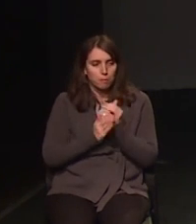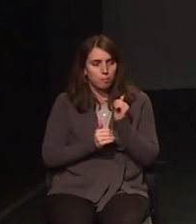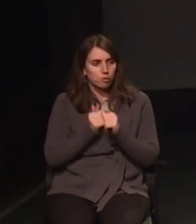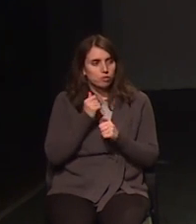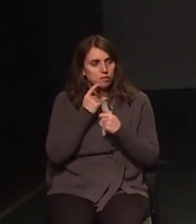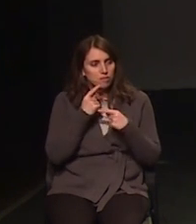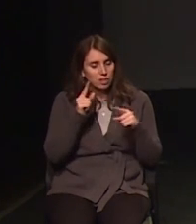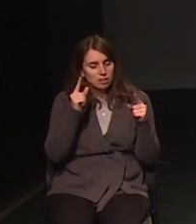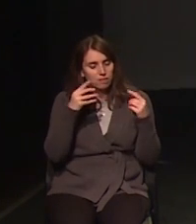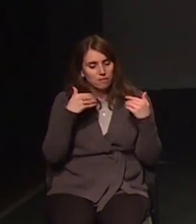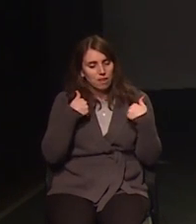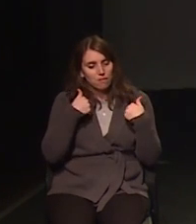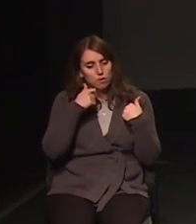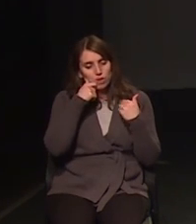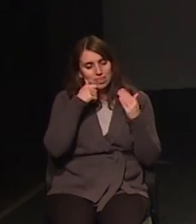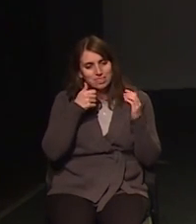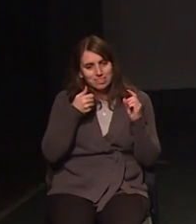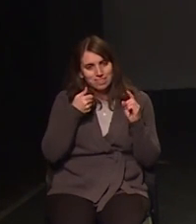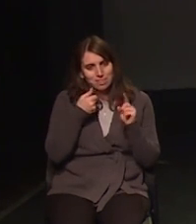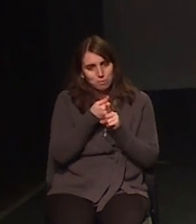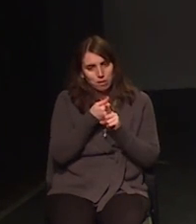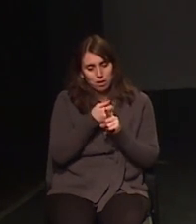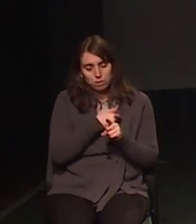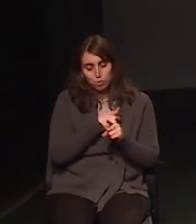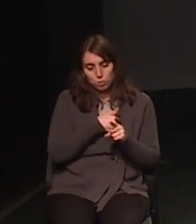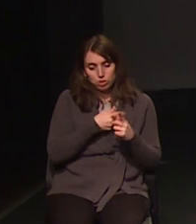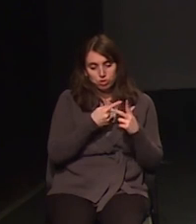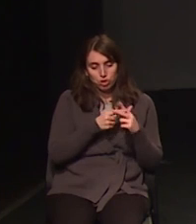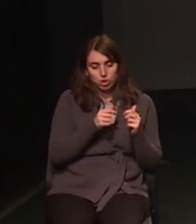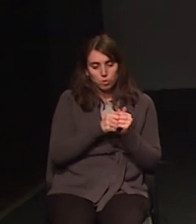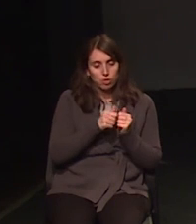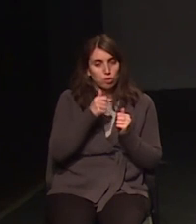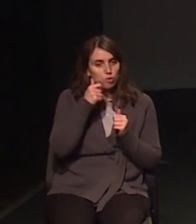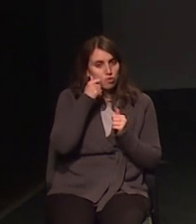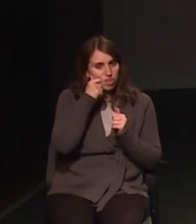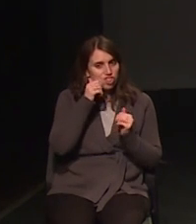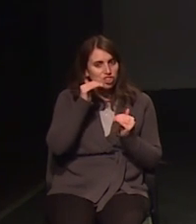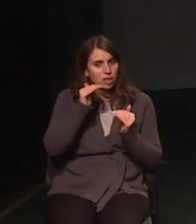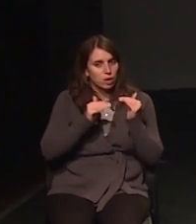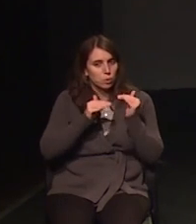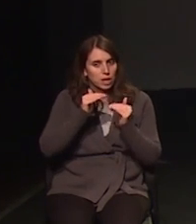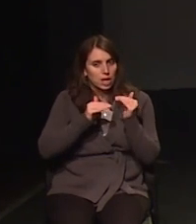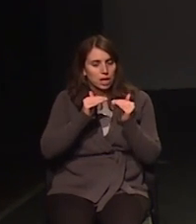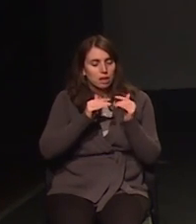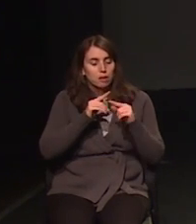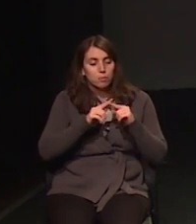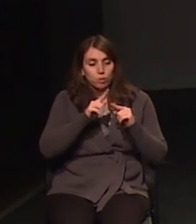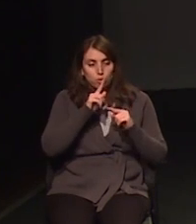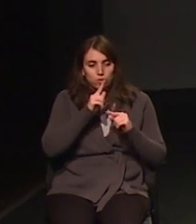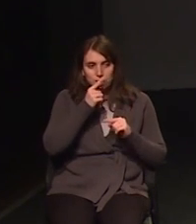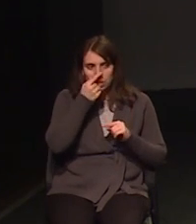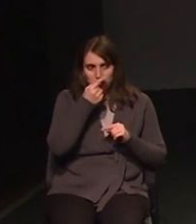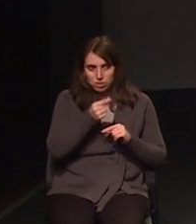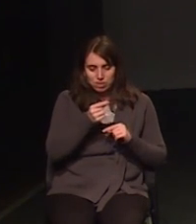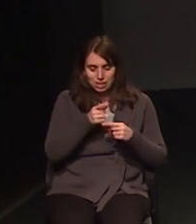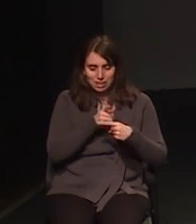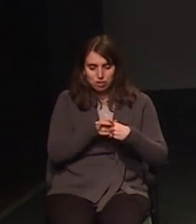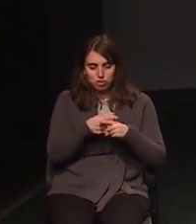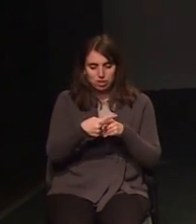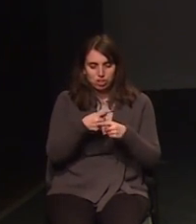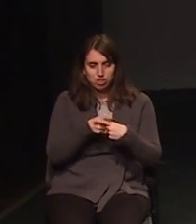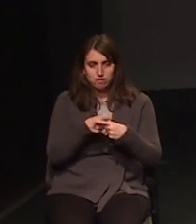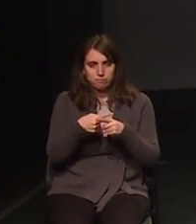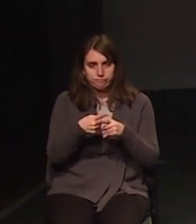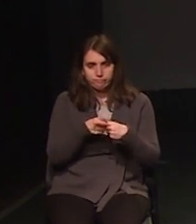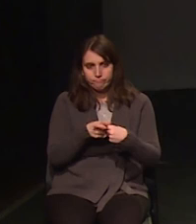impact. And we are starting with racial equity in our work, although we are very interested in intersectionality with